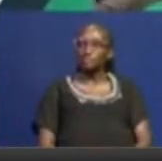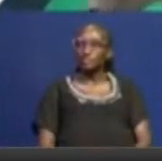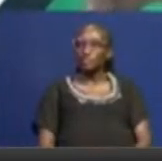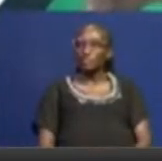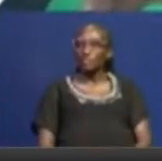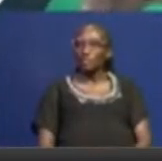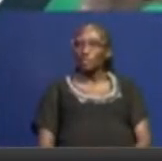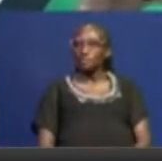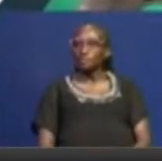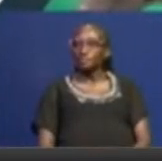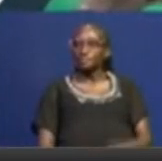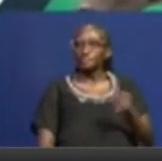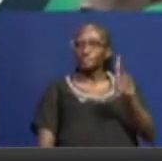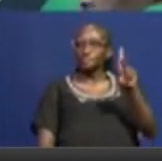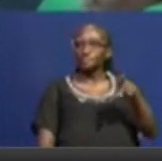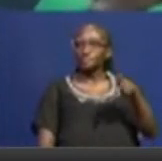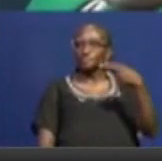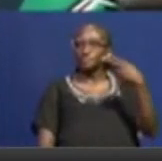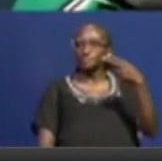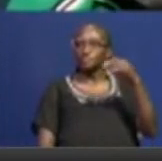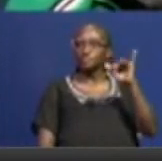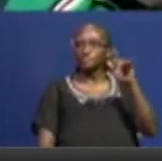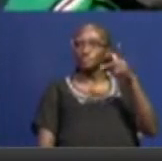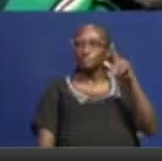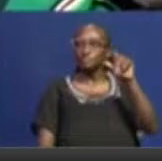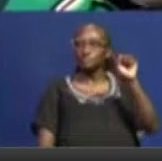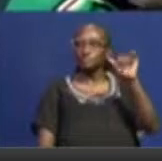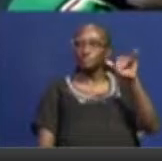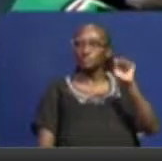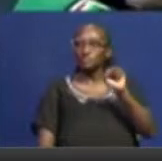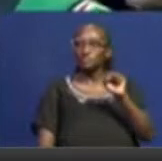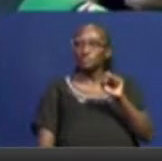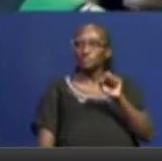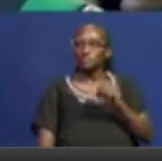Moiben Phyllis Chepkemo Barto.